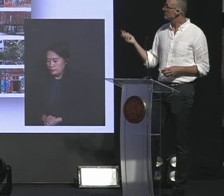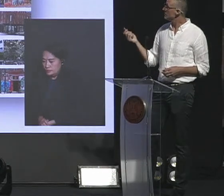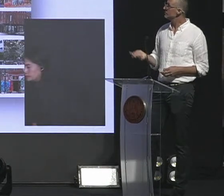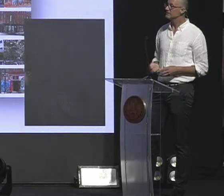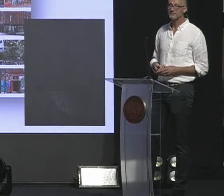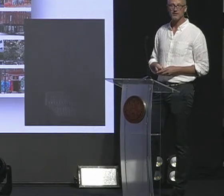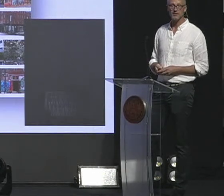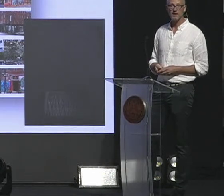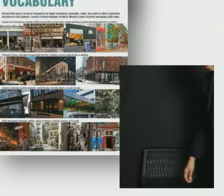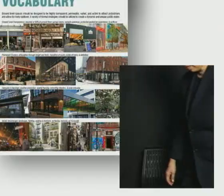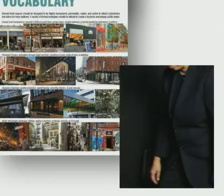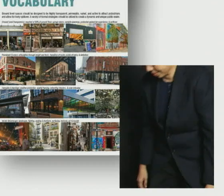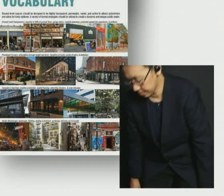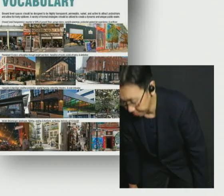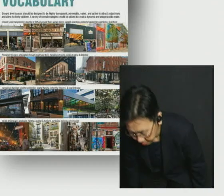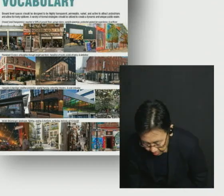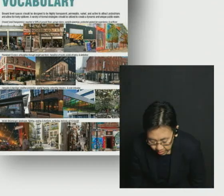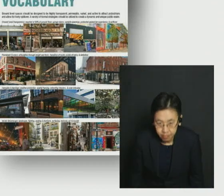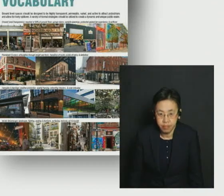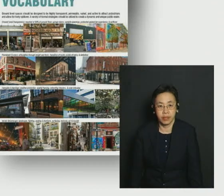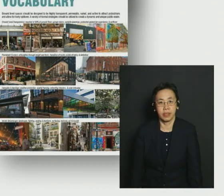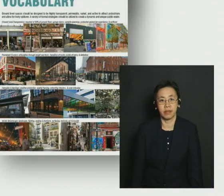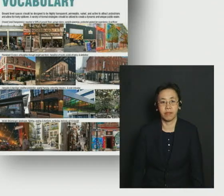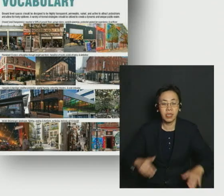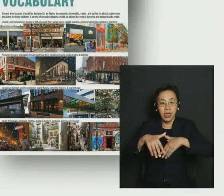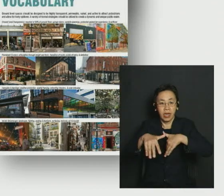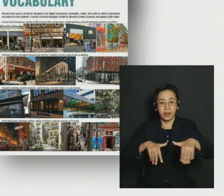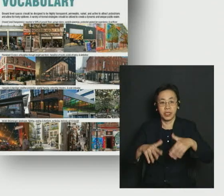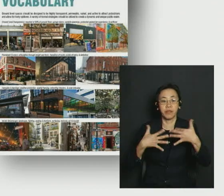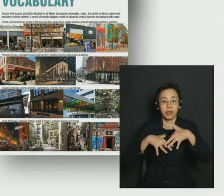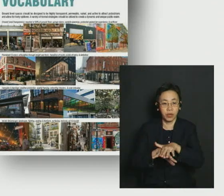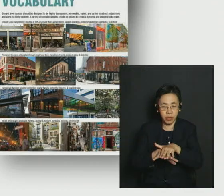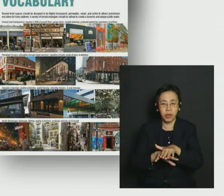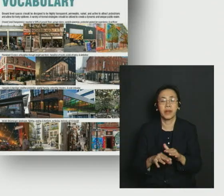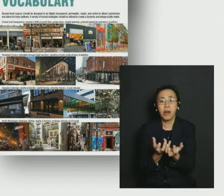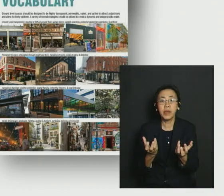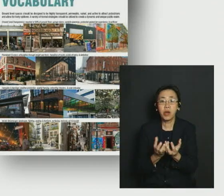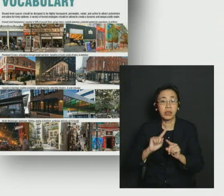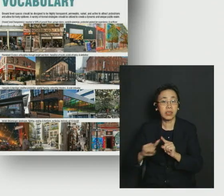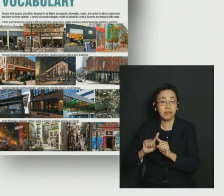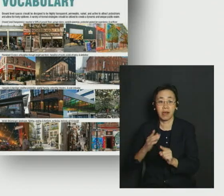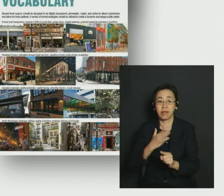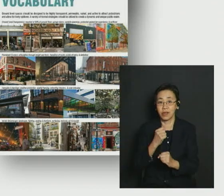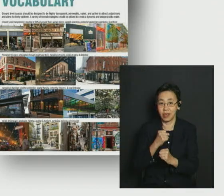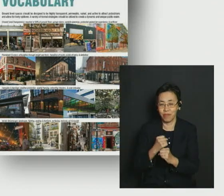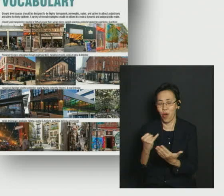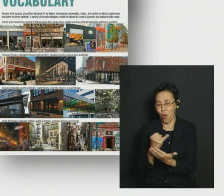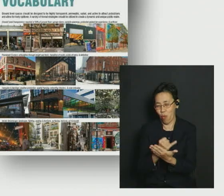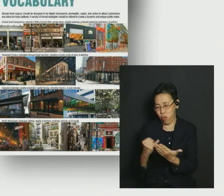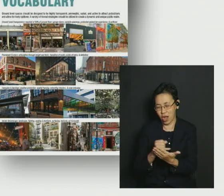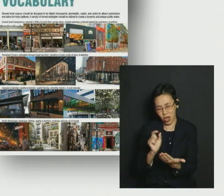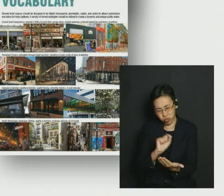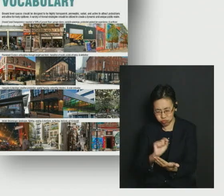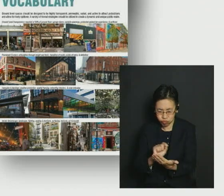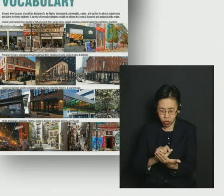And as I mentioned, you know, a lot of the product of our work, it's a lot of sketching, but ultimately it's a lot of words in the